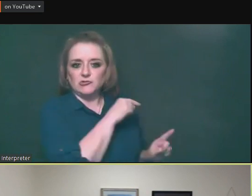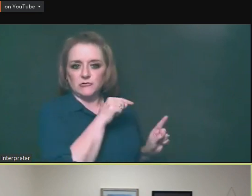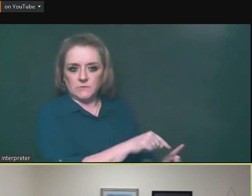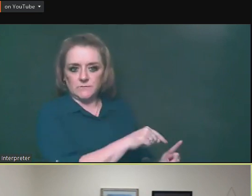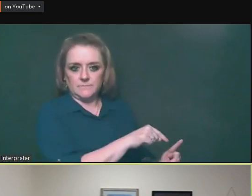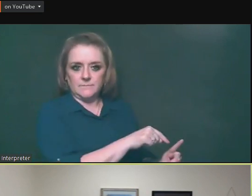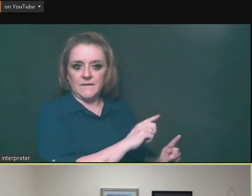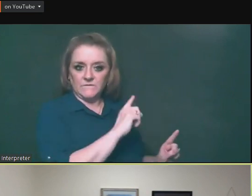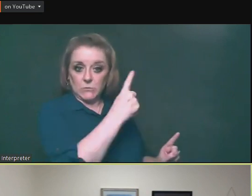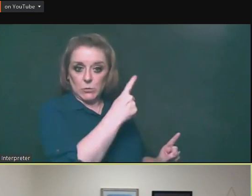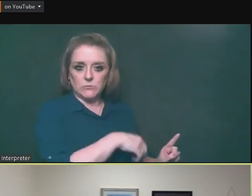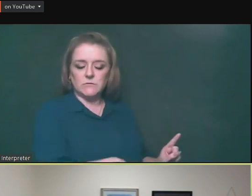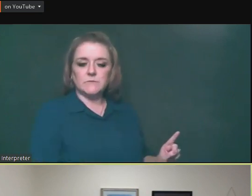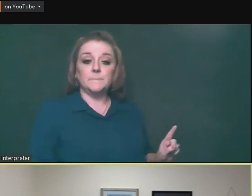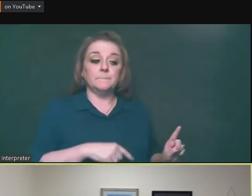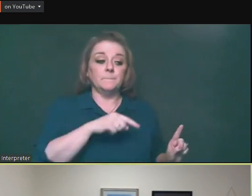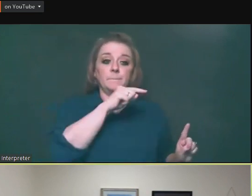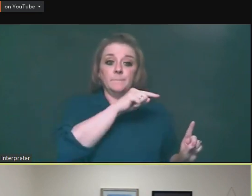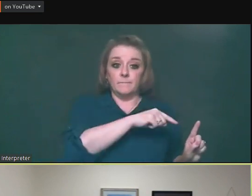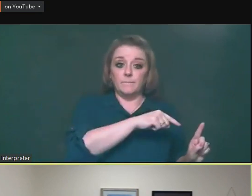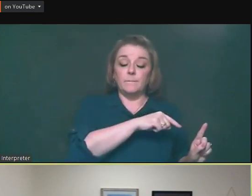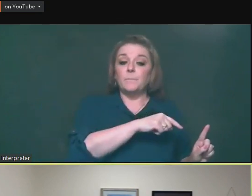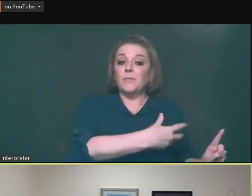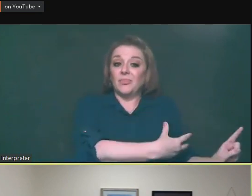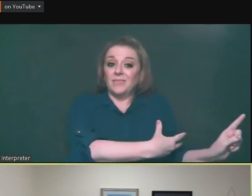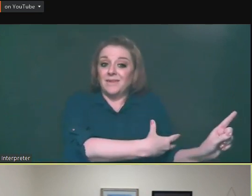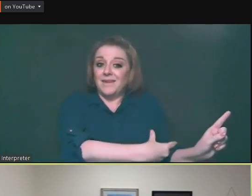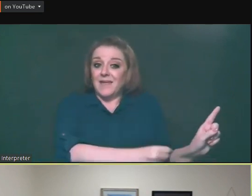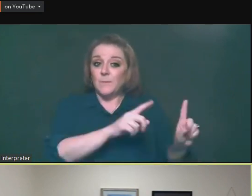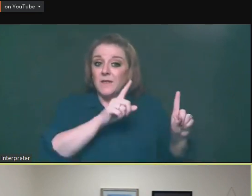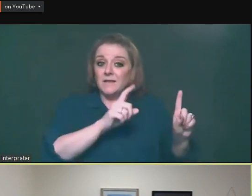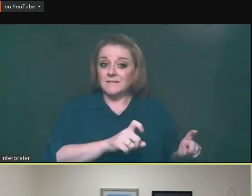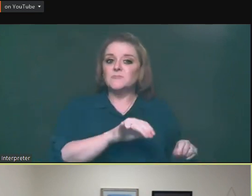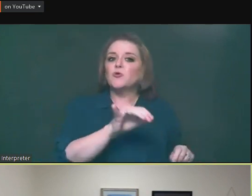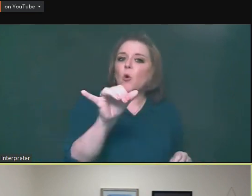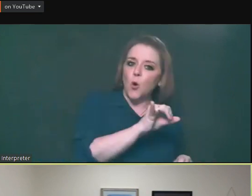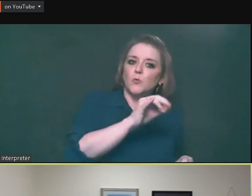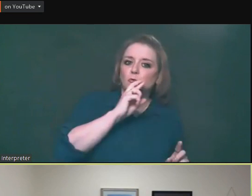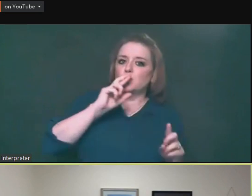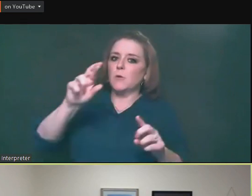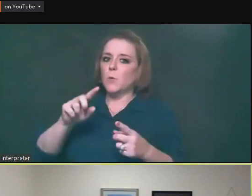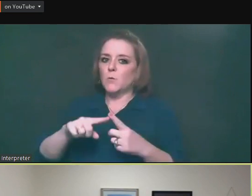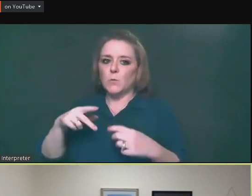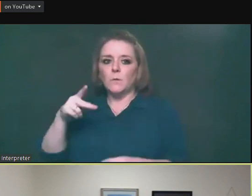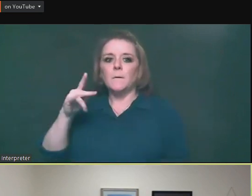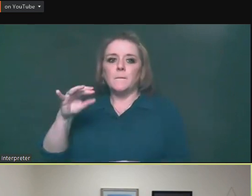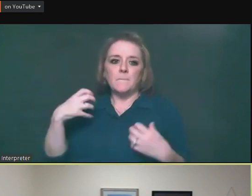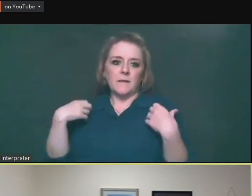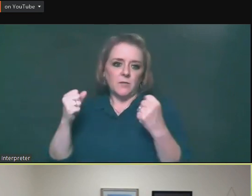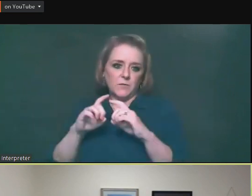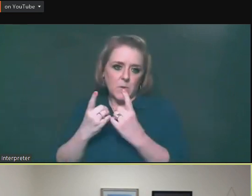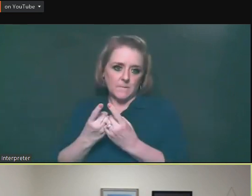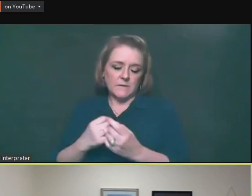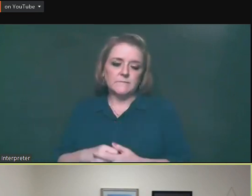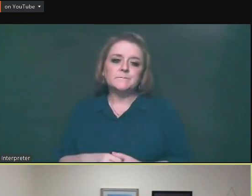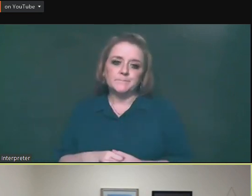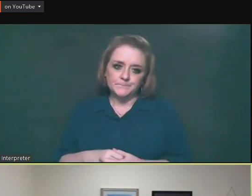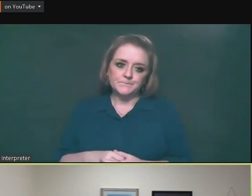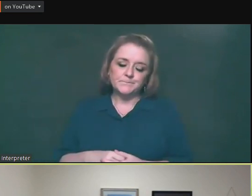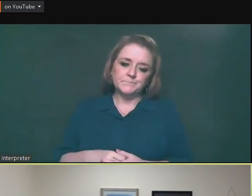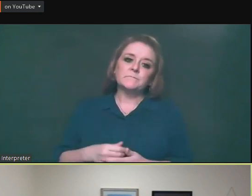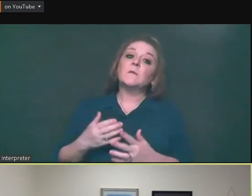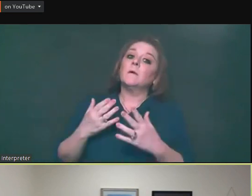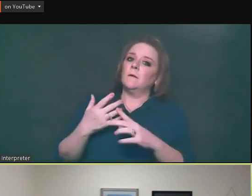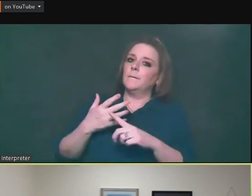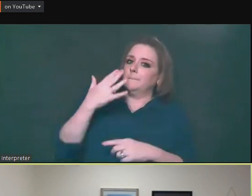is reportable to the public health department through guidance from the Department of